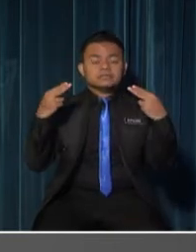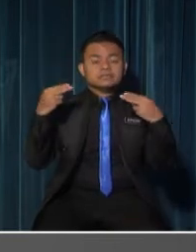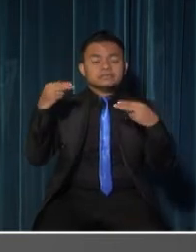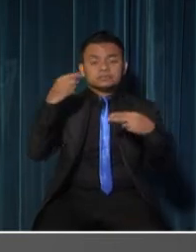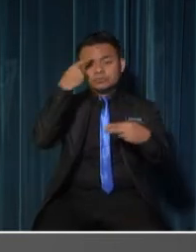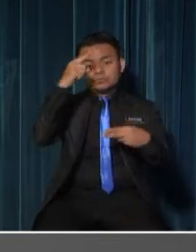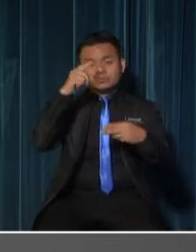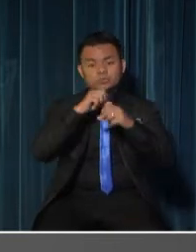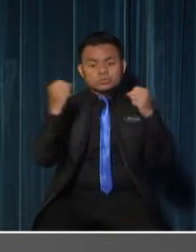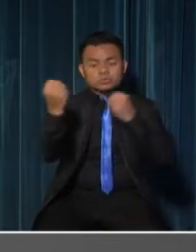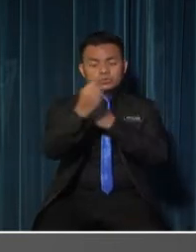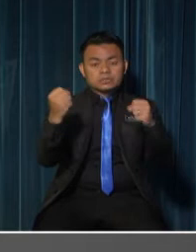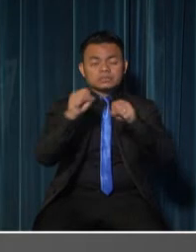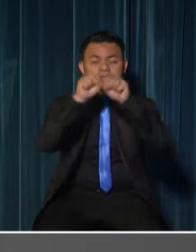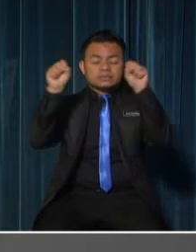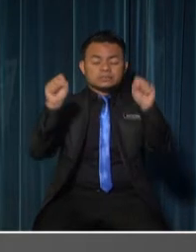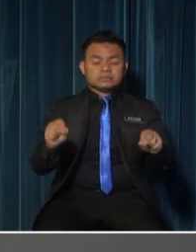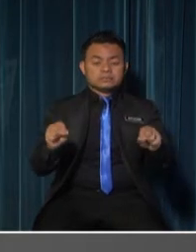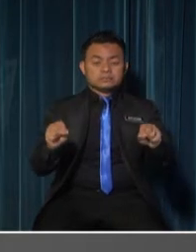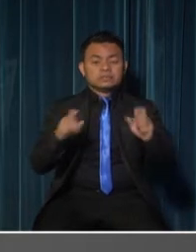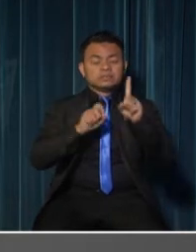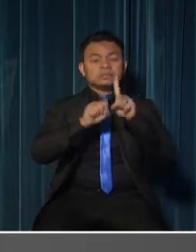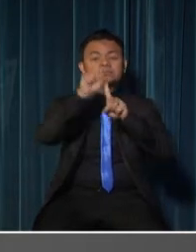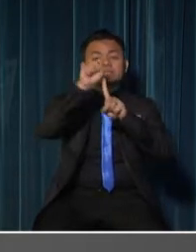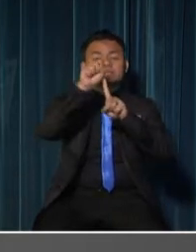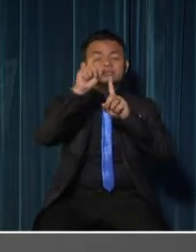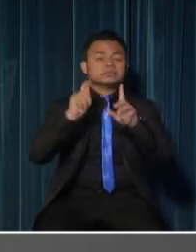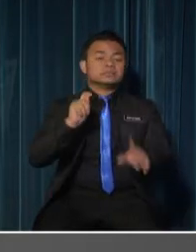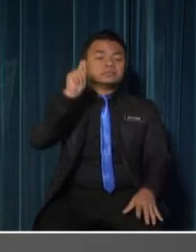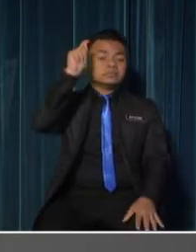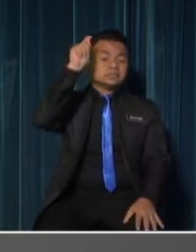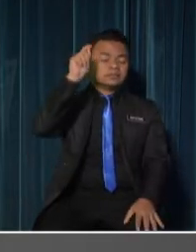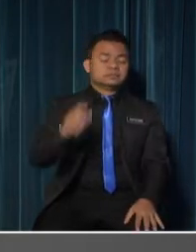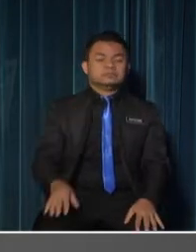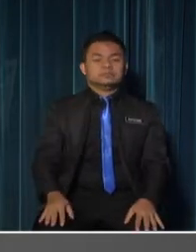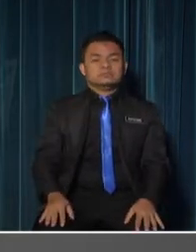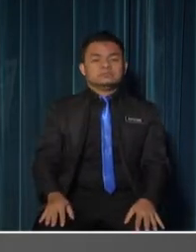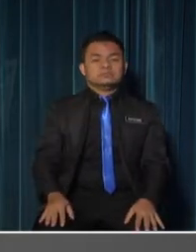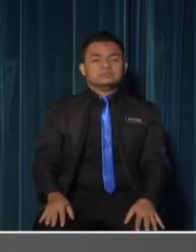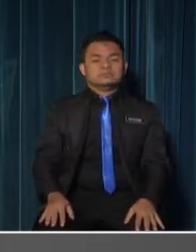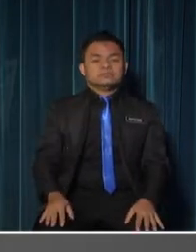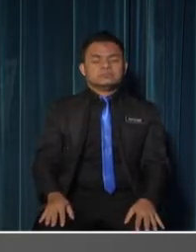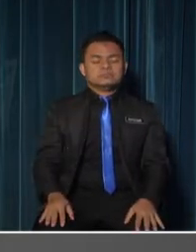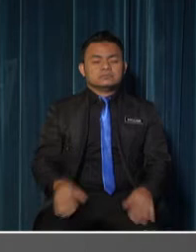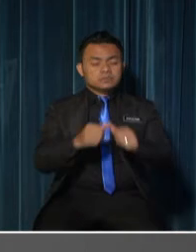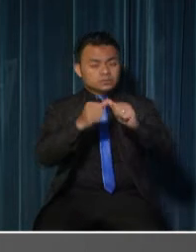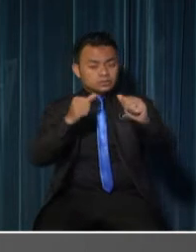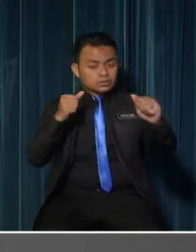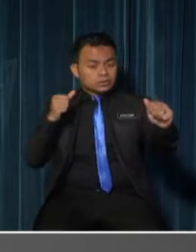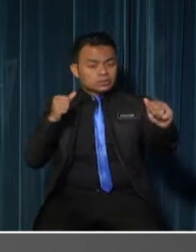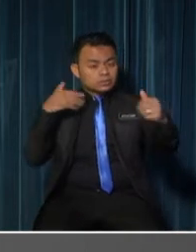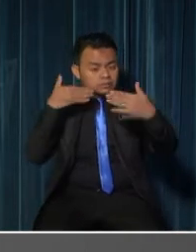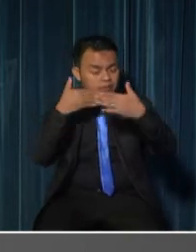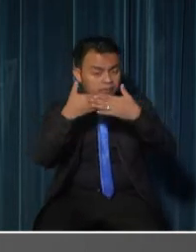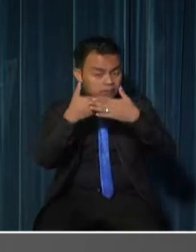Its temperature is very high. As the distance of the planet is very close to